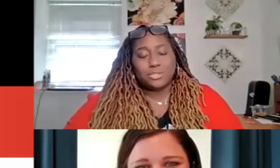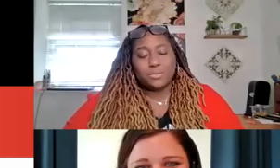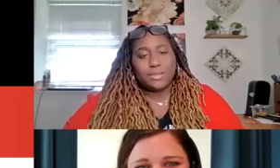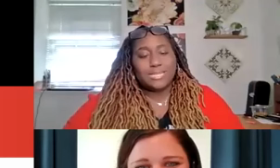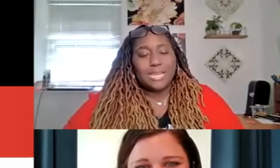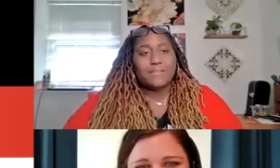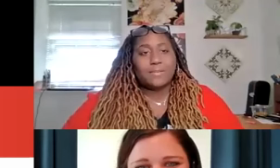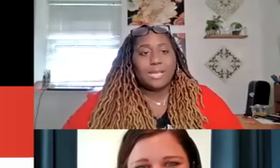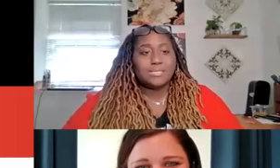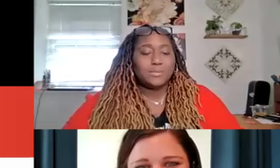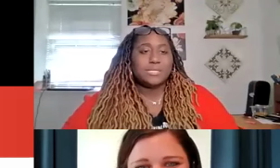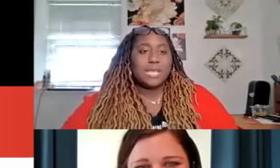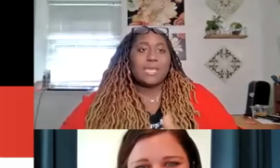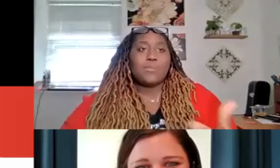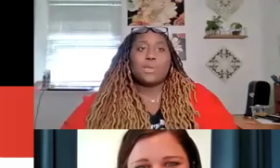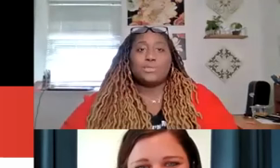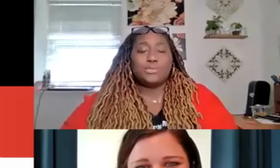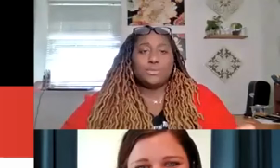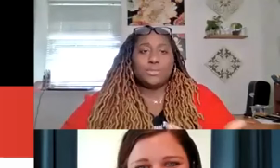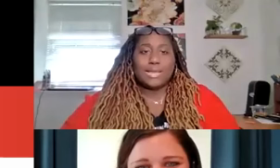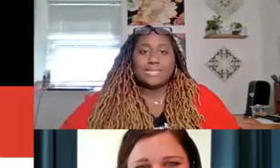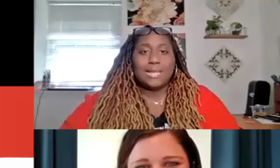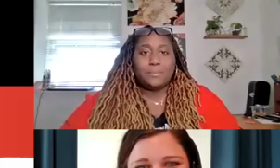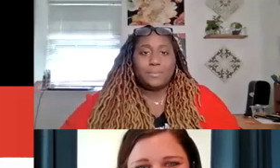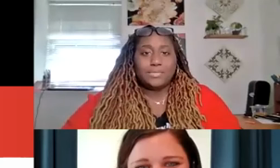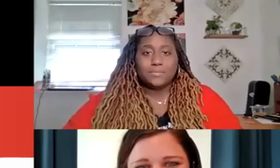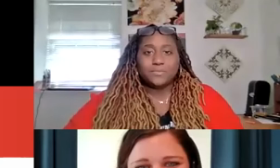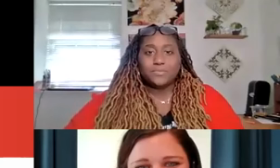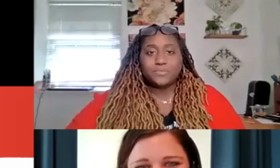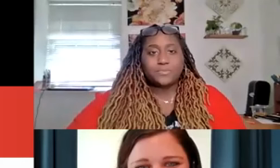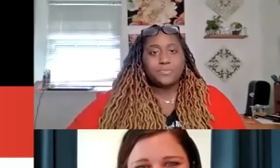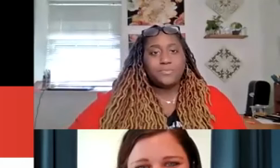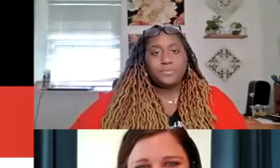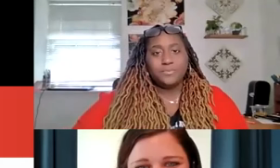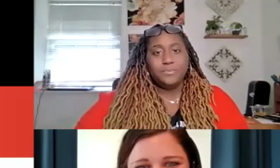the district with our TANF customers. Can we go to the next slide, please?